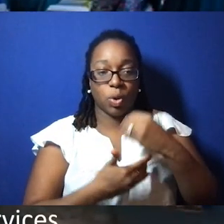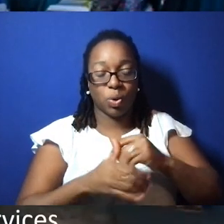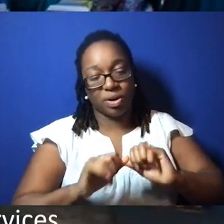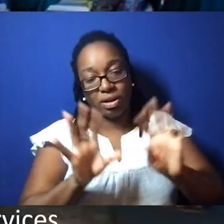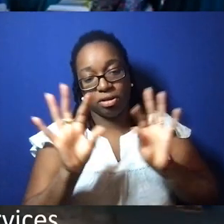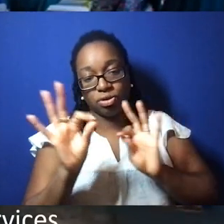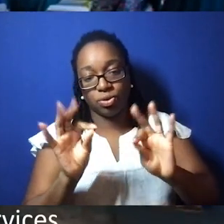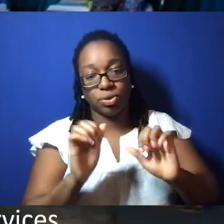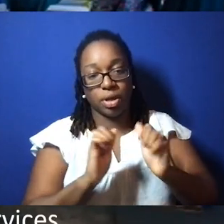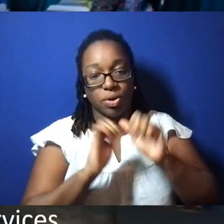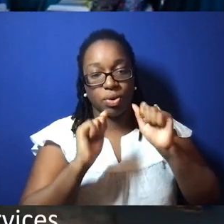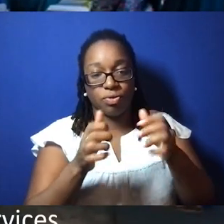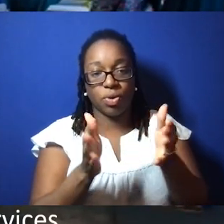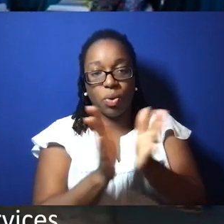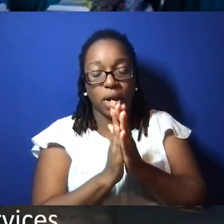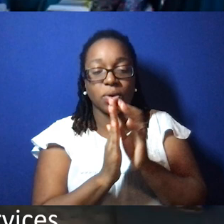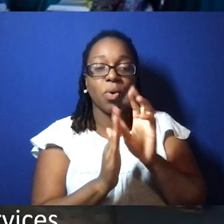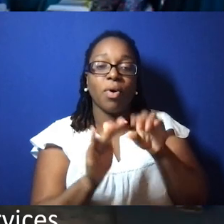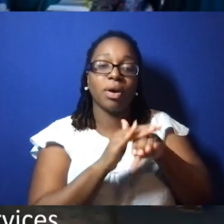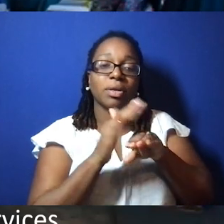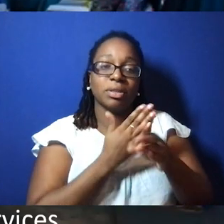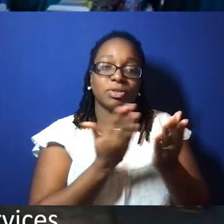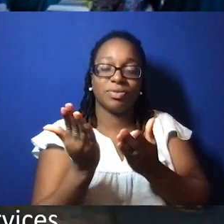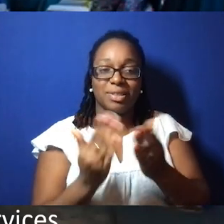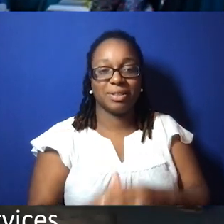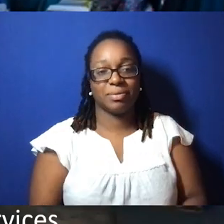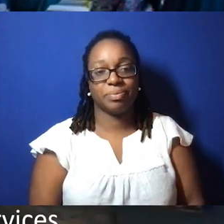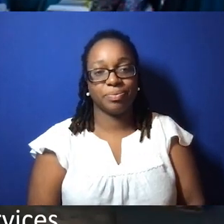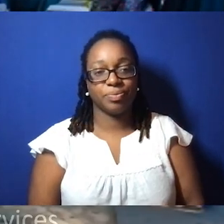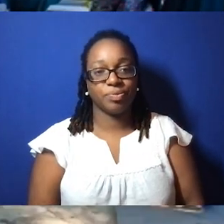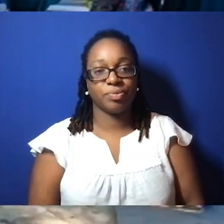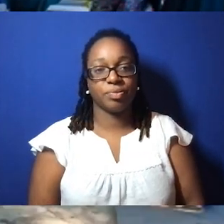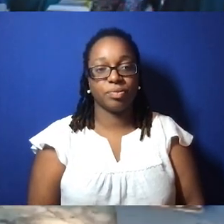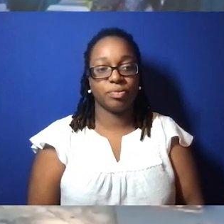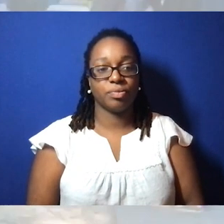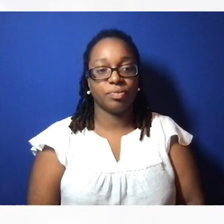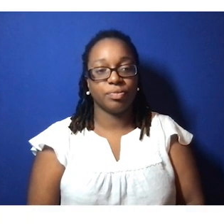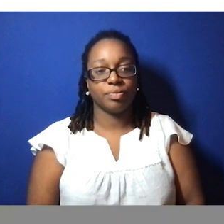include clear instructions on how to request or access these services.